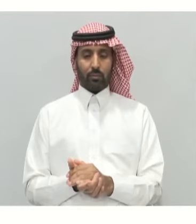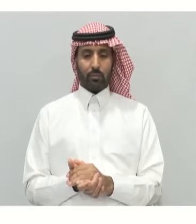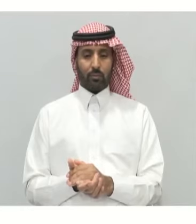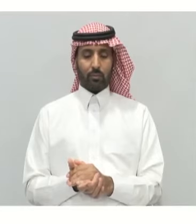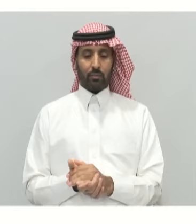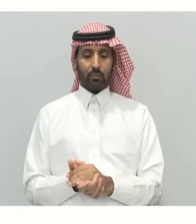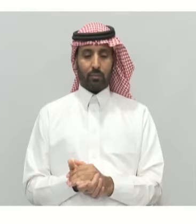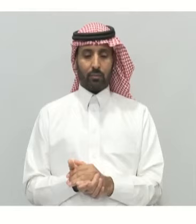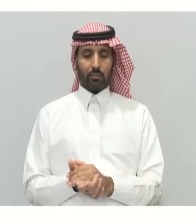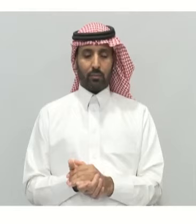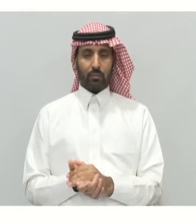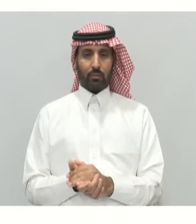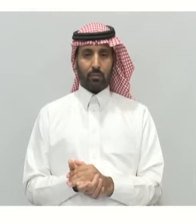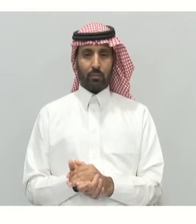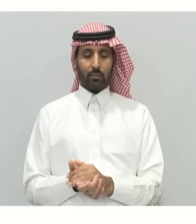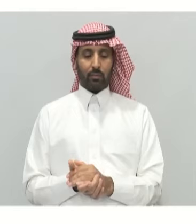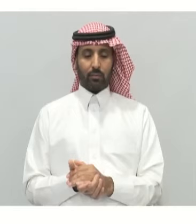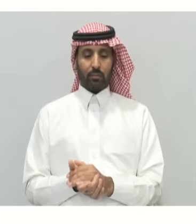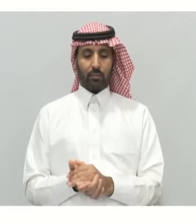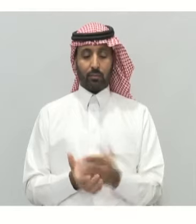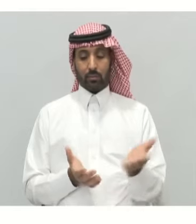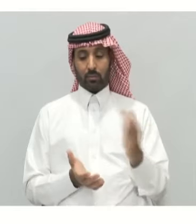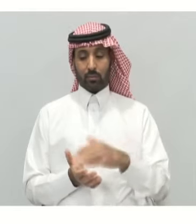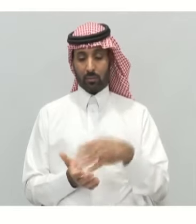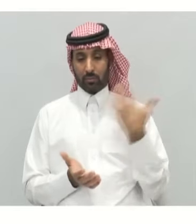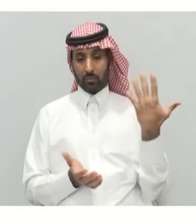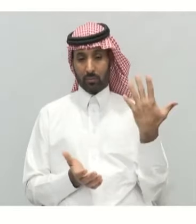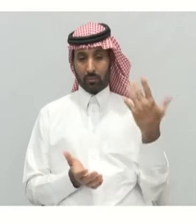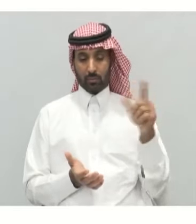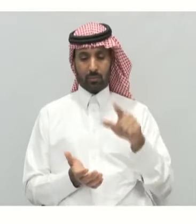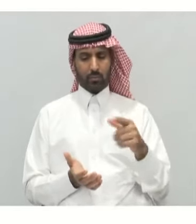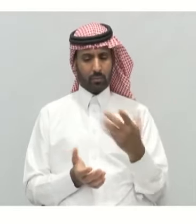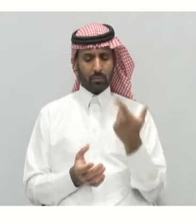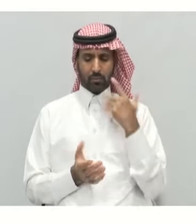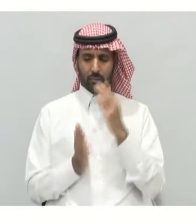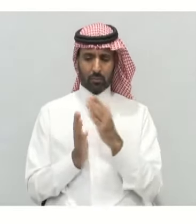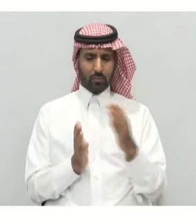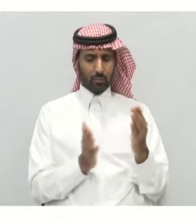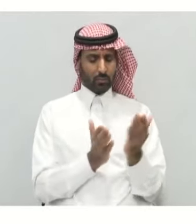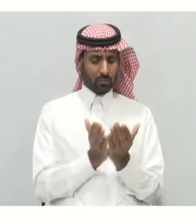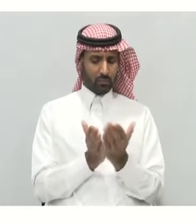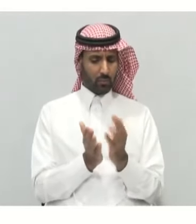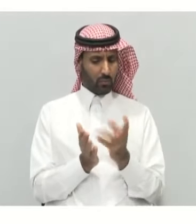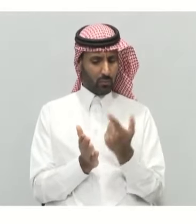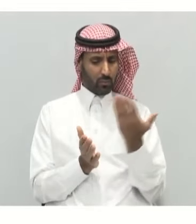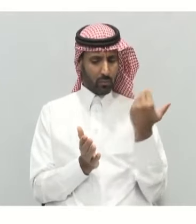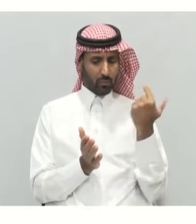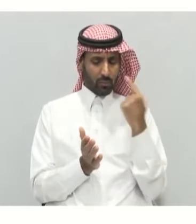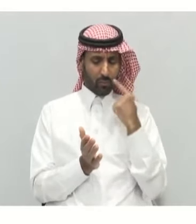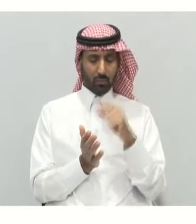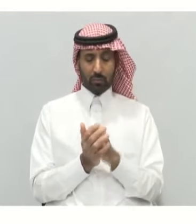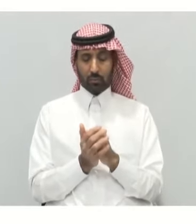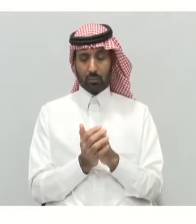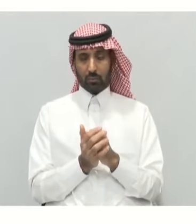let's have more questions. Question number five. What subject does Ahmed have last on